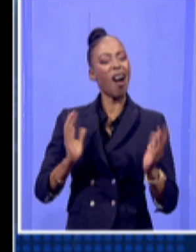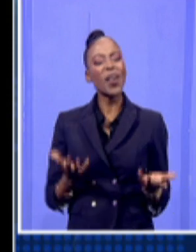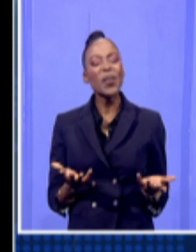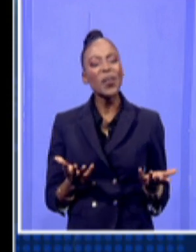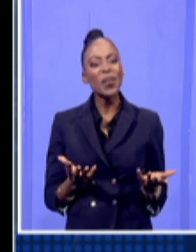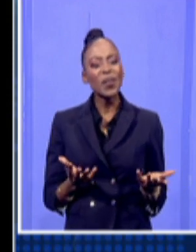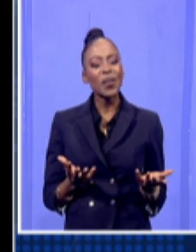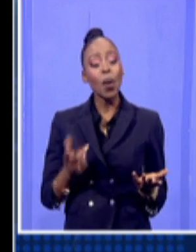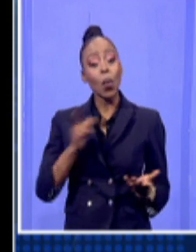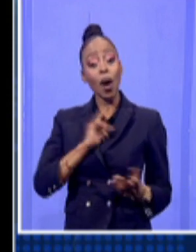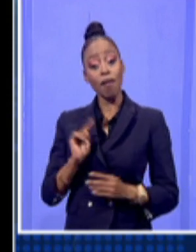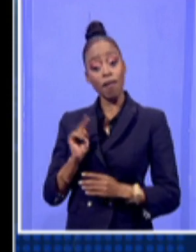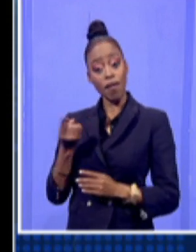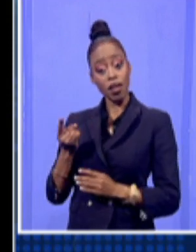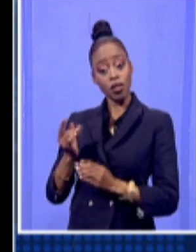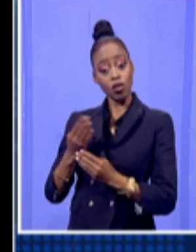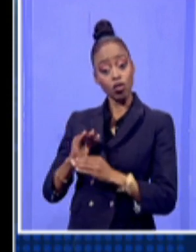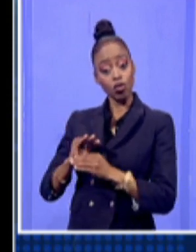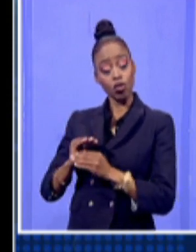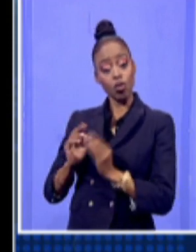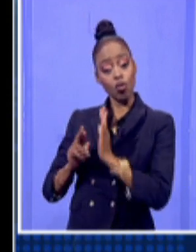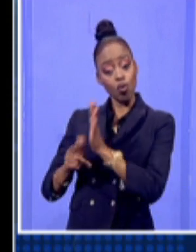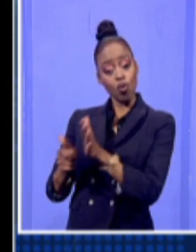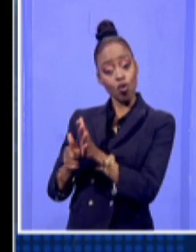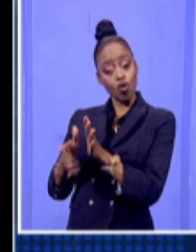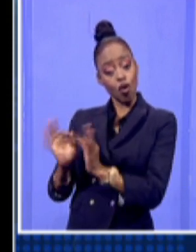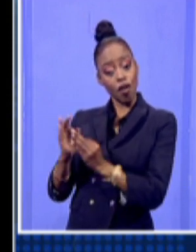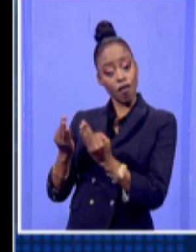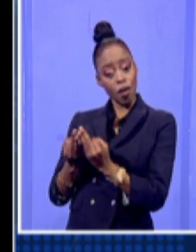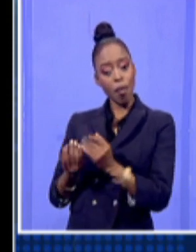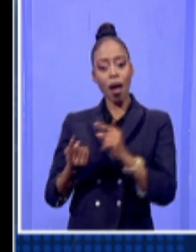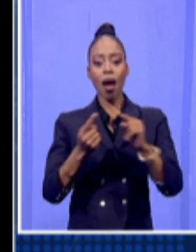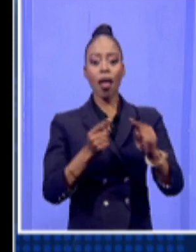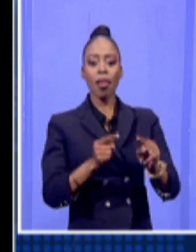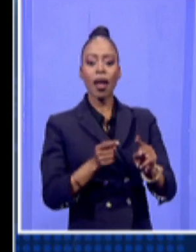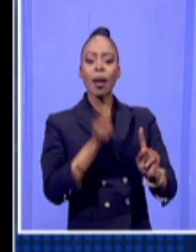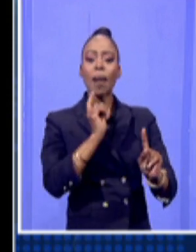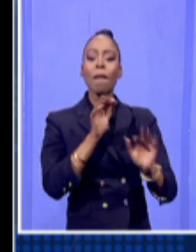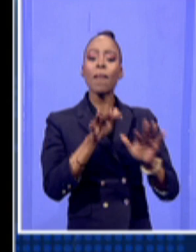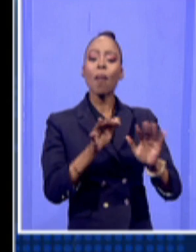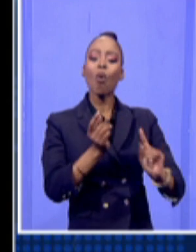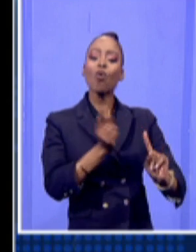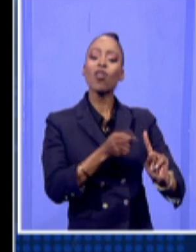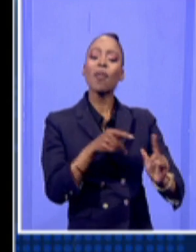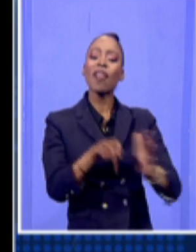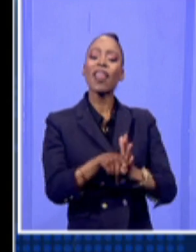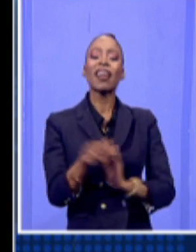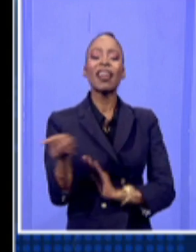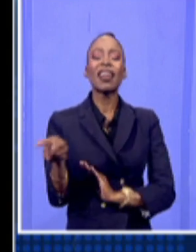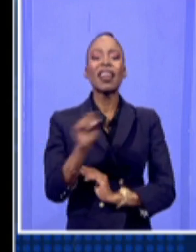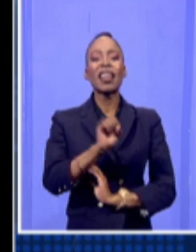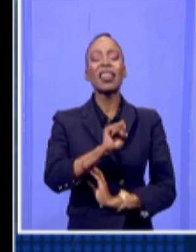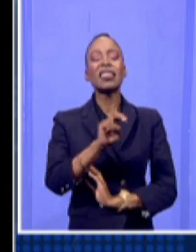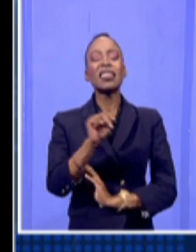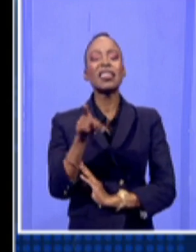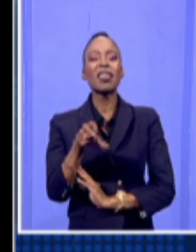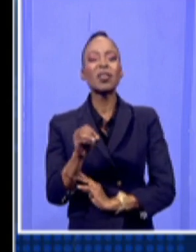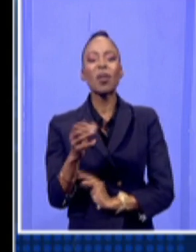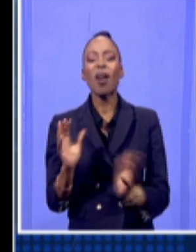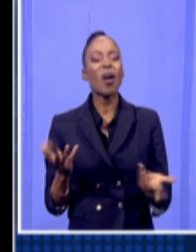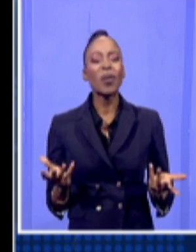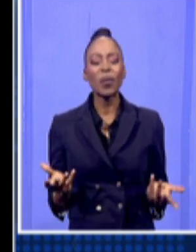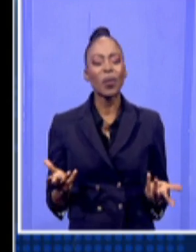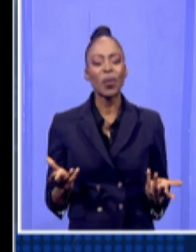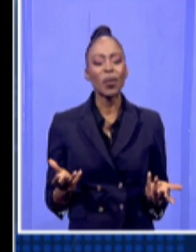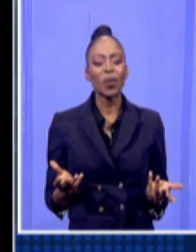To defend the accused when you were the watching brief for the Meyiwa family, if you remember correctly.